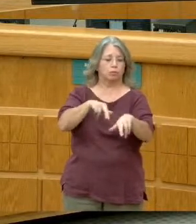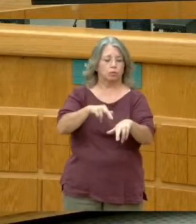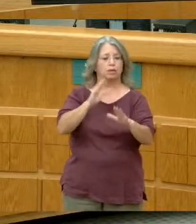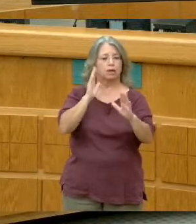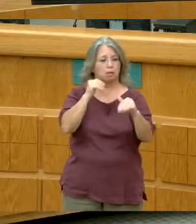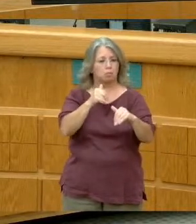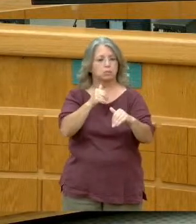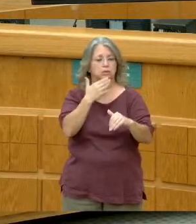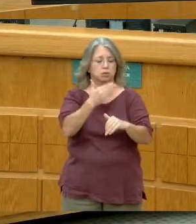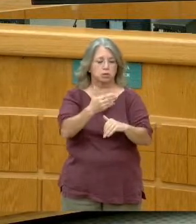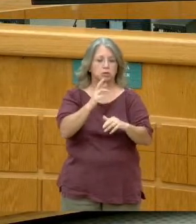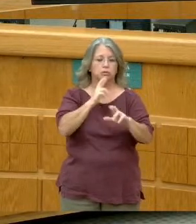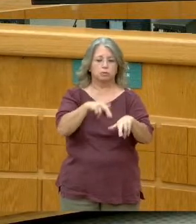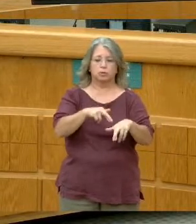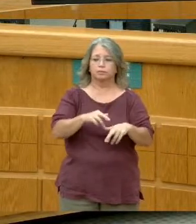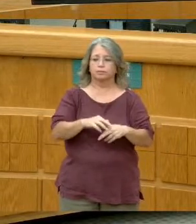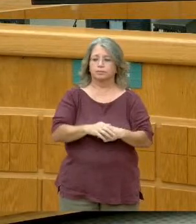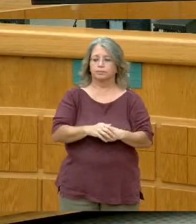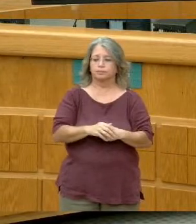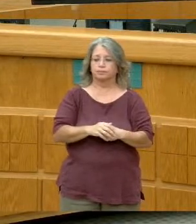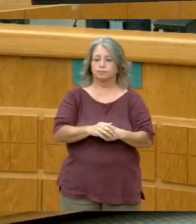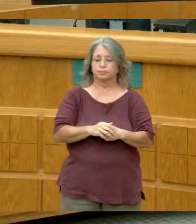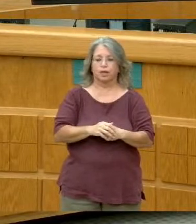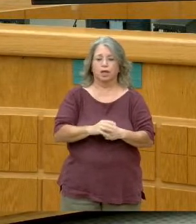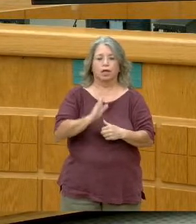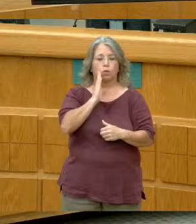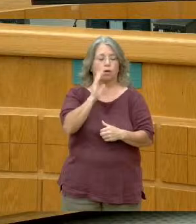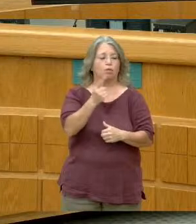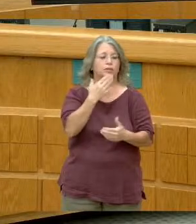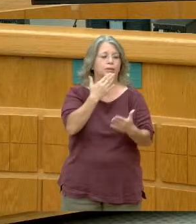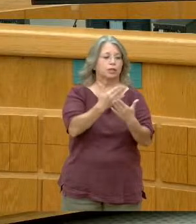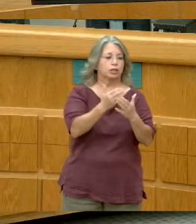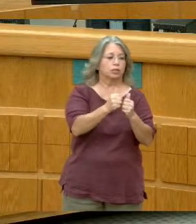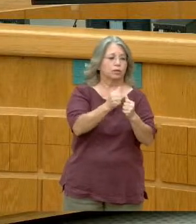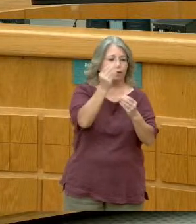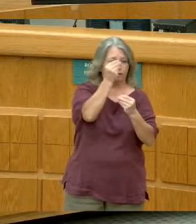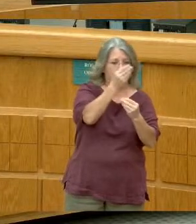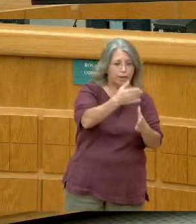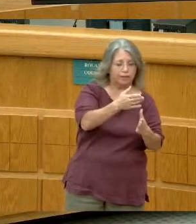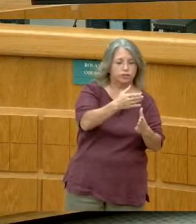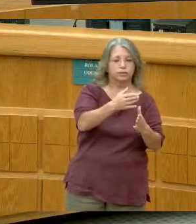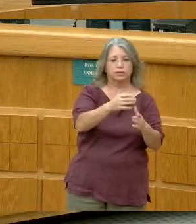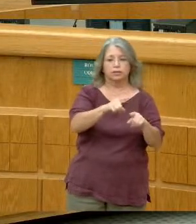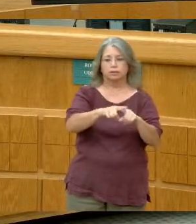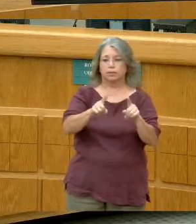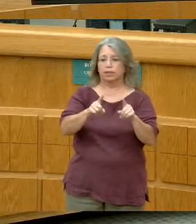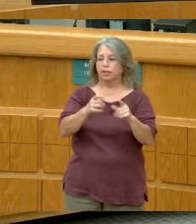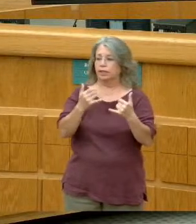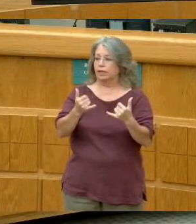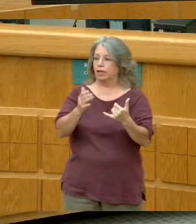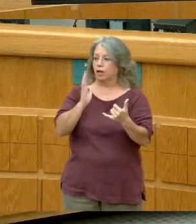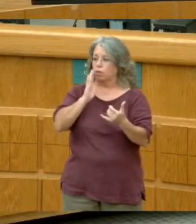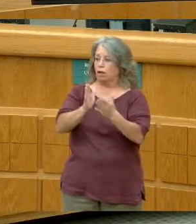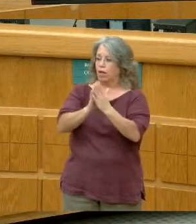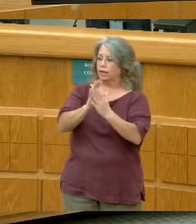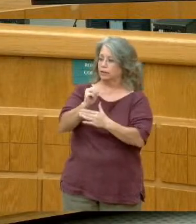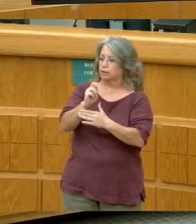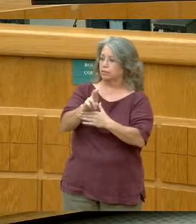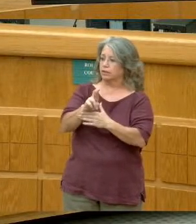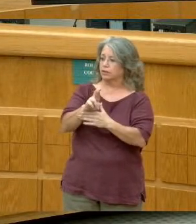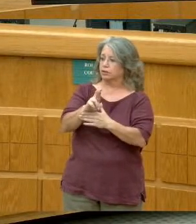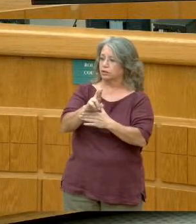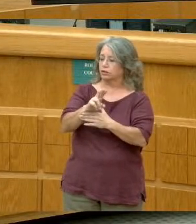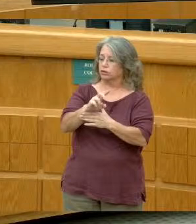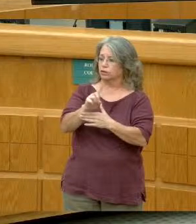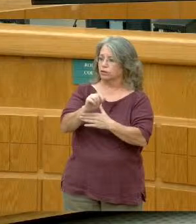one. And it will be good in terms of information as we move forward. So Mr. Zanoni, if you'll come, I guess they'll clean the podium